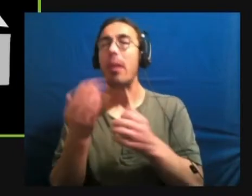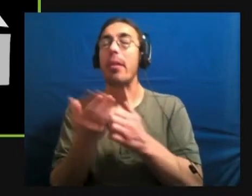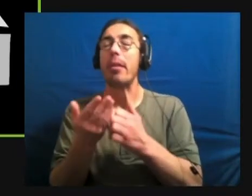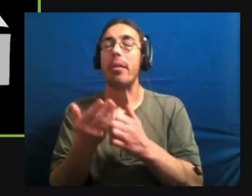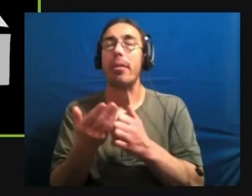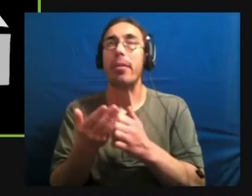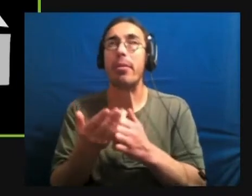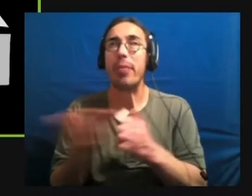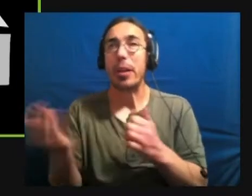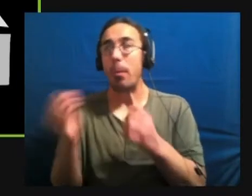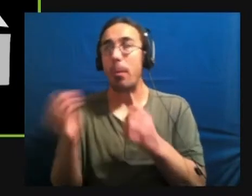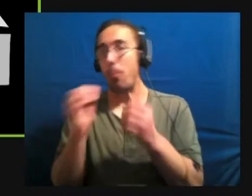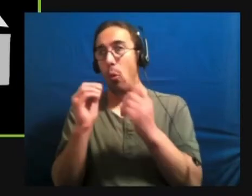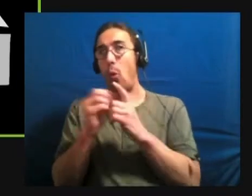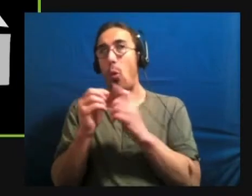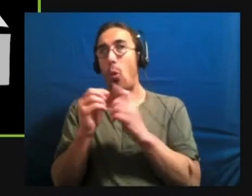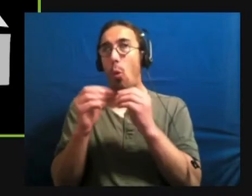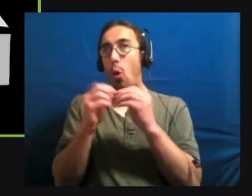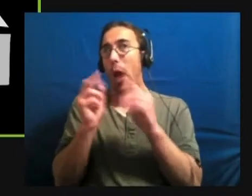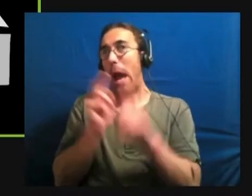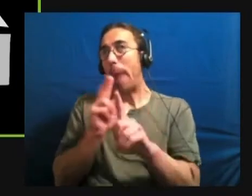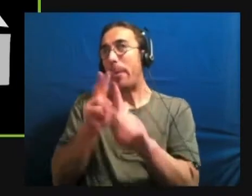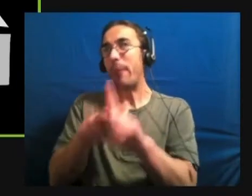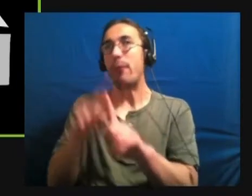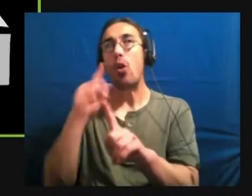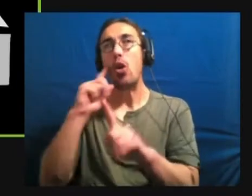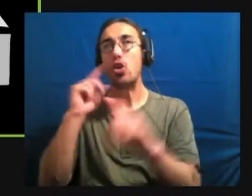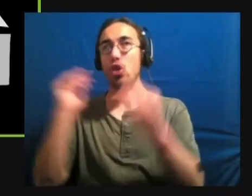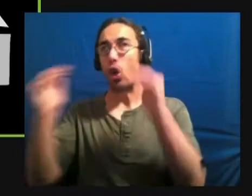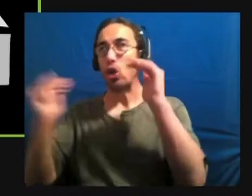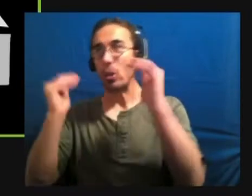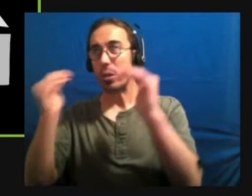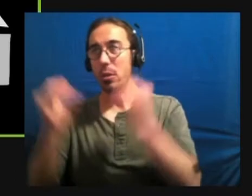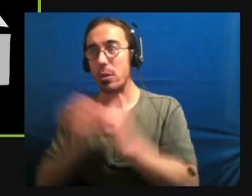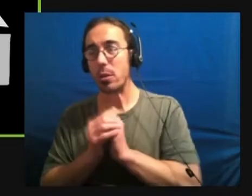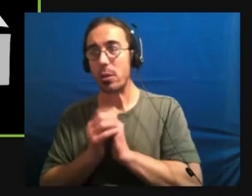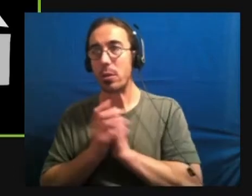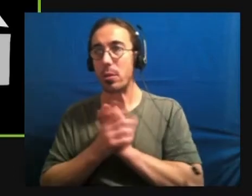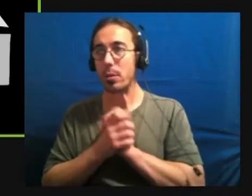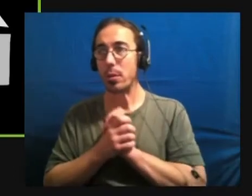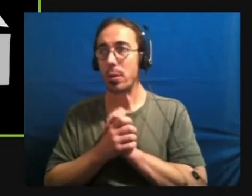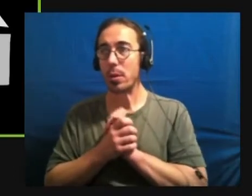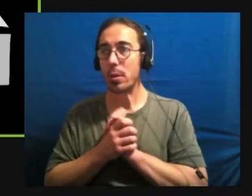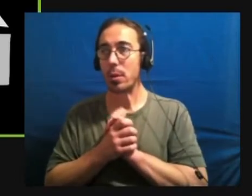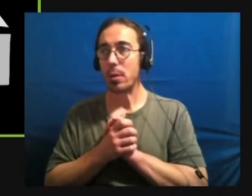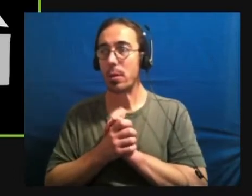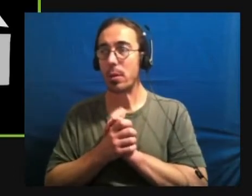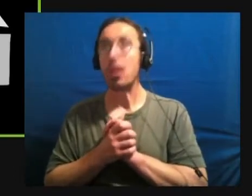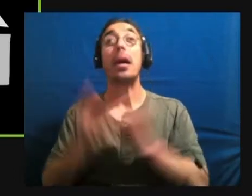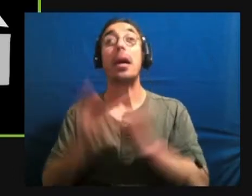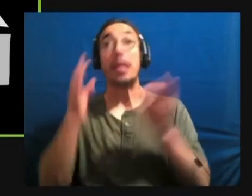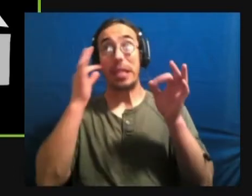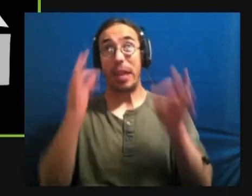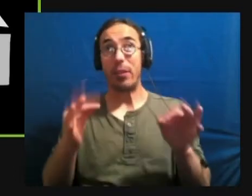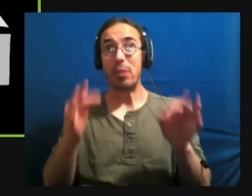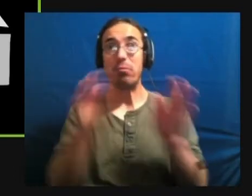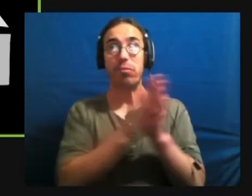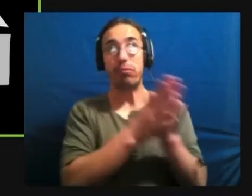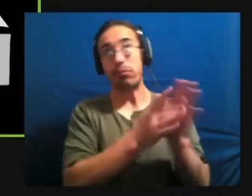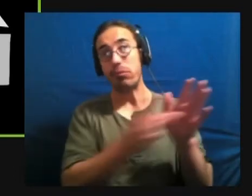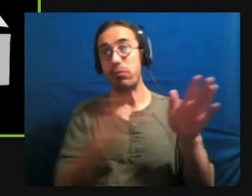more applicable to adults in this session. There are definitely extreme implications for